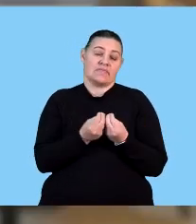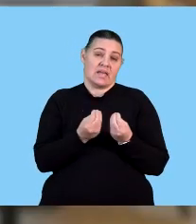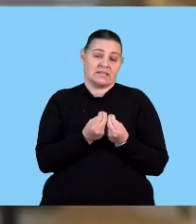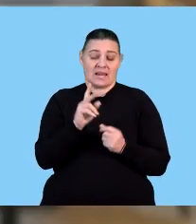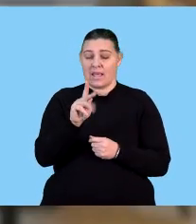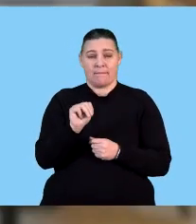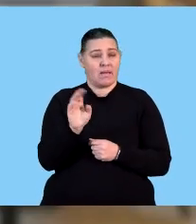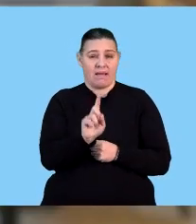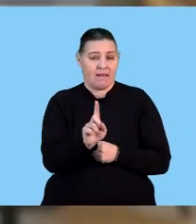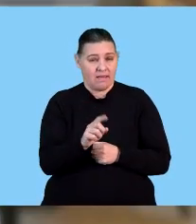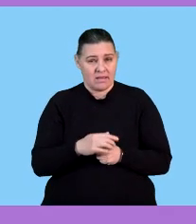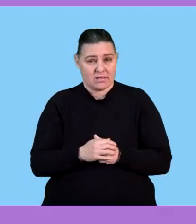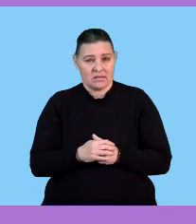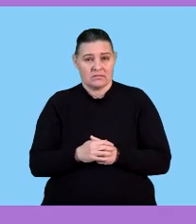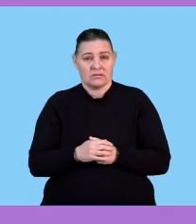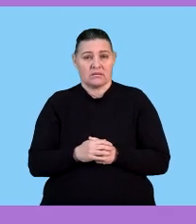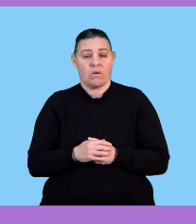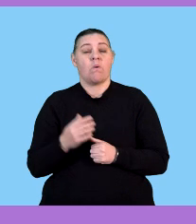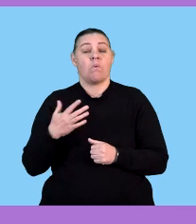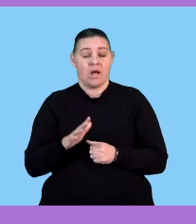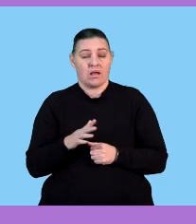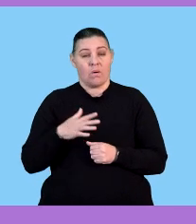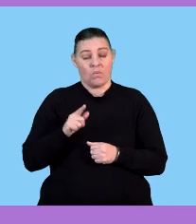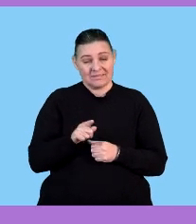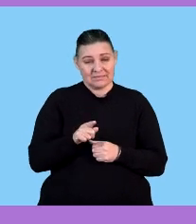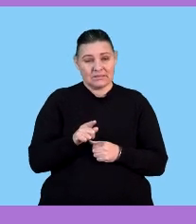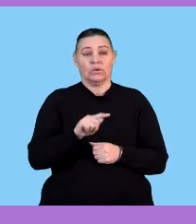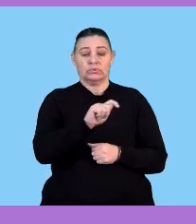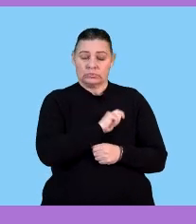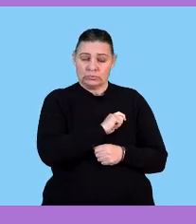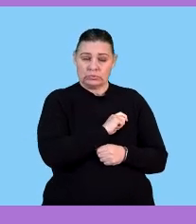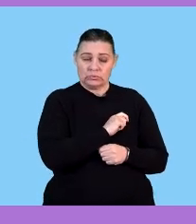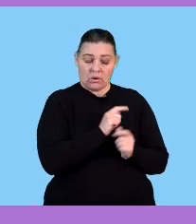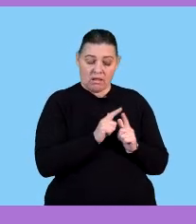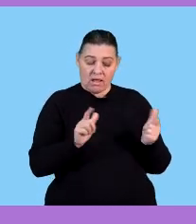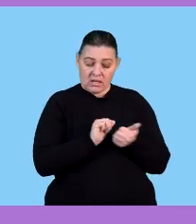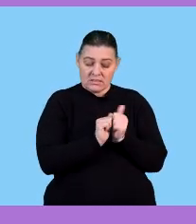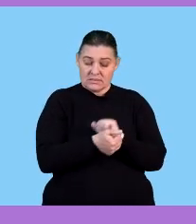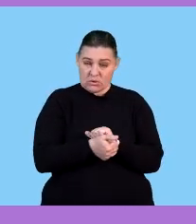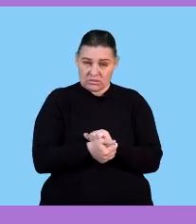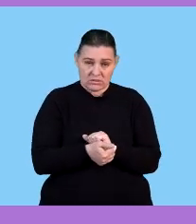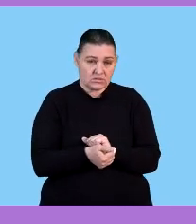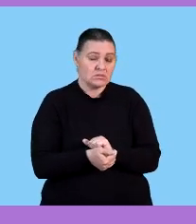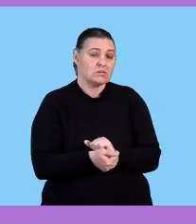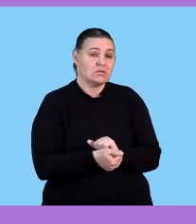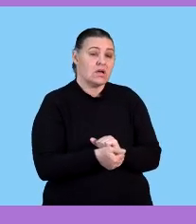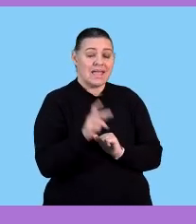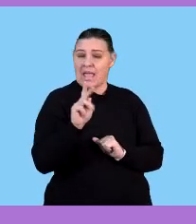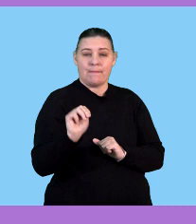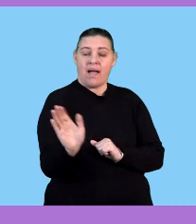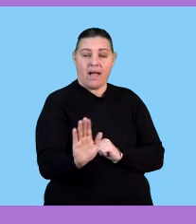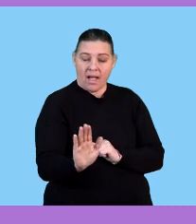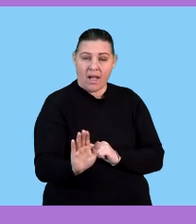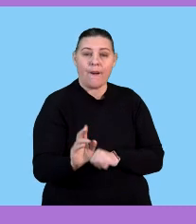things in kilometers. All right. We're trying to find the real length of a sports field. A sports field is not necessarily going to